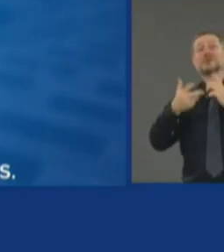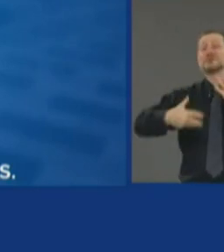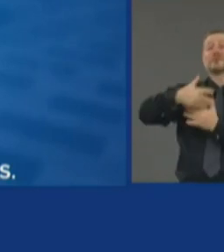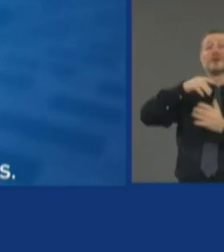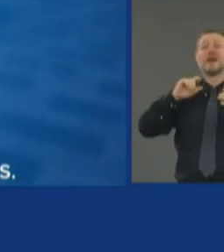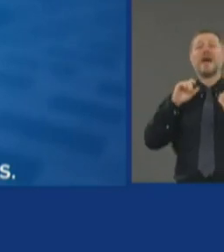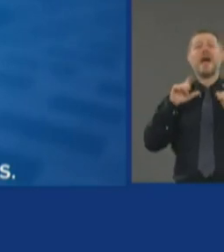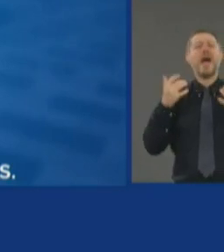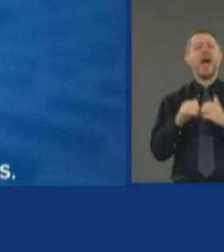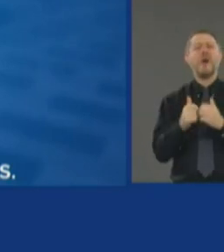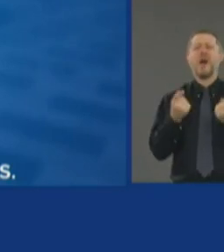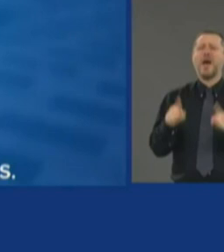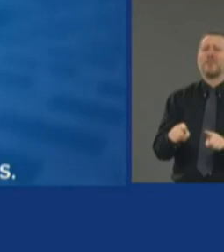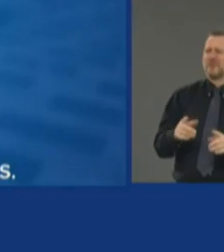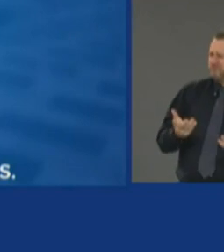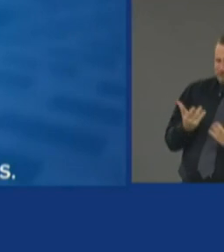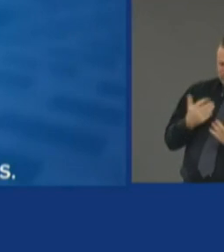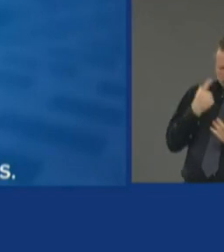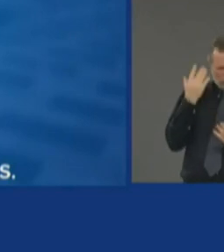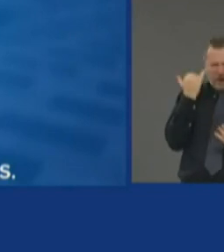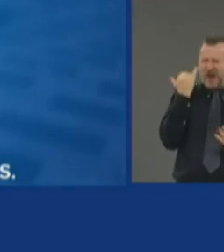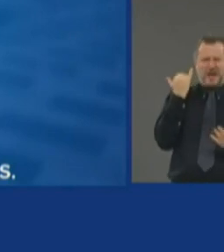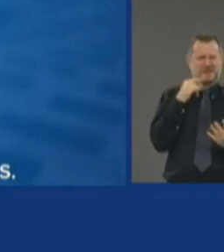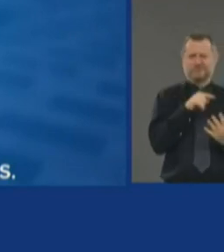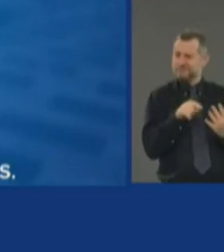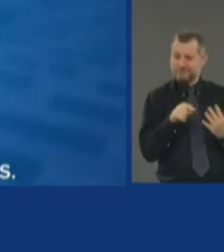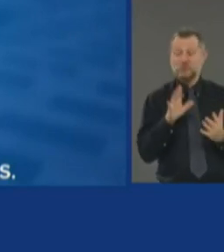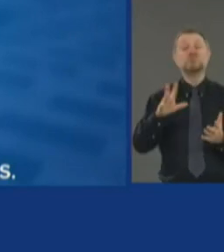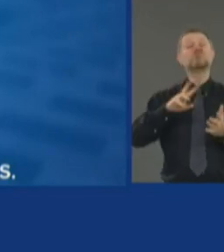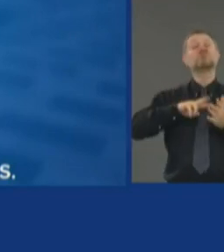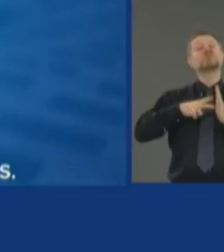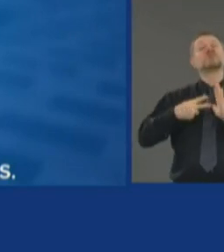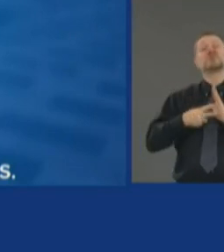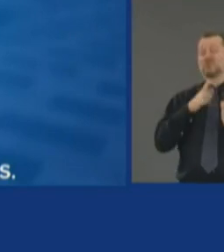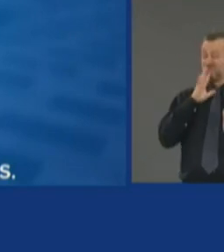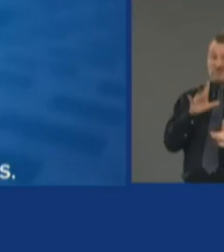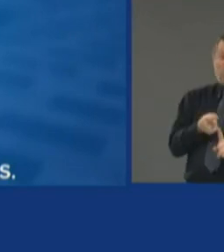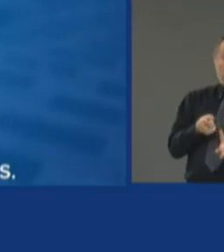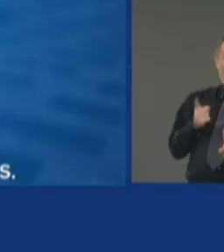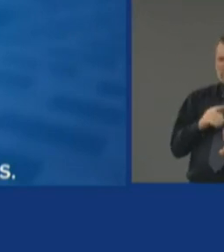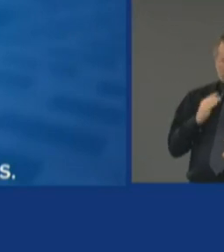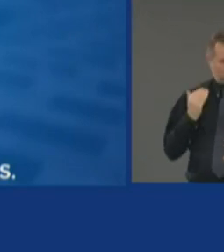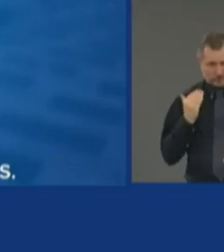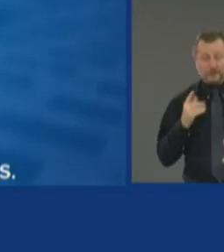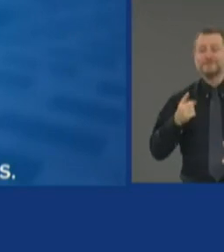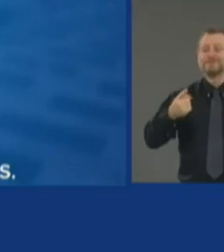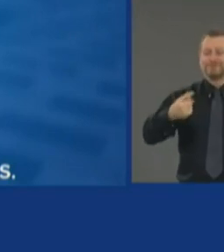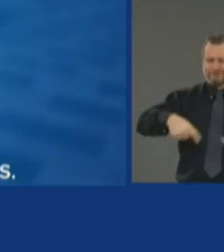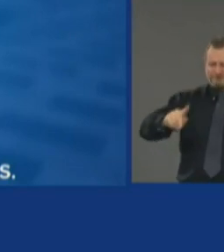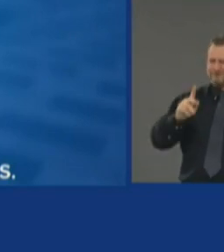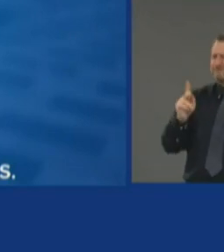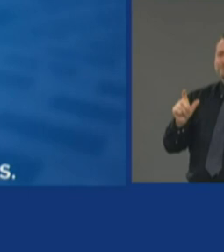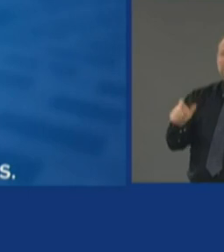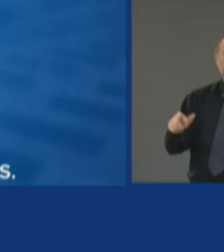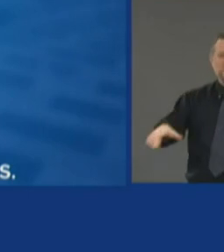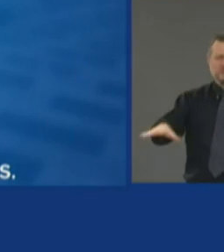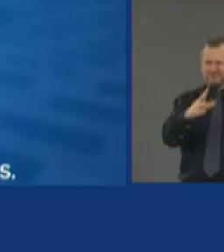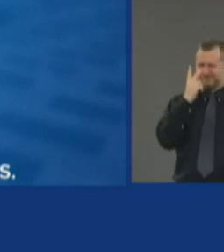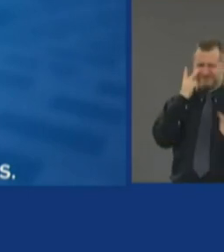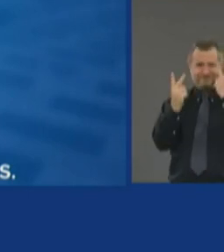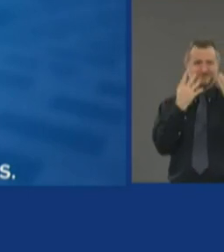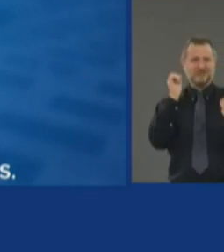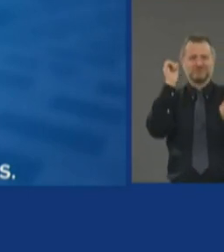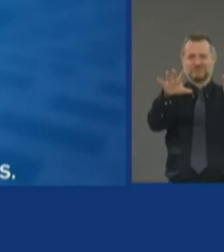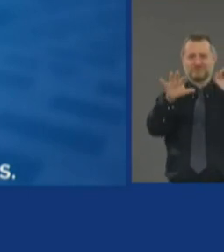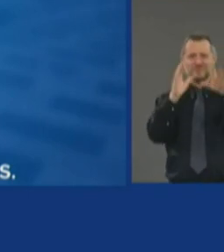change happen? Social change happens when people are presented with the facts. They